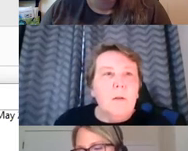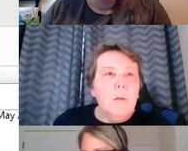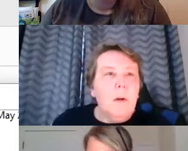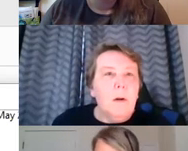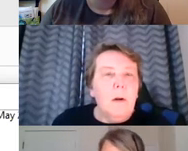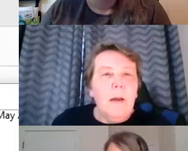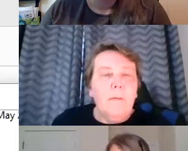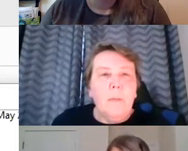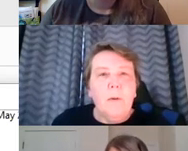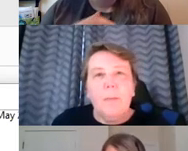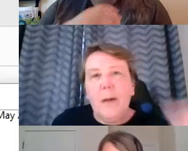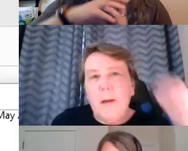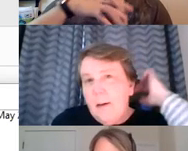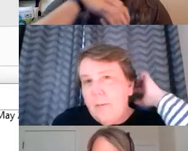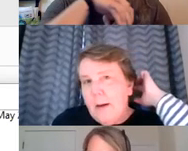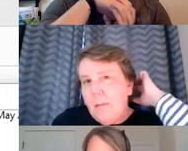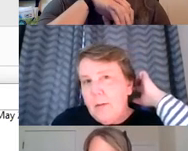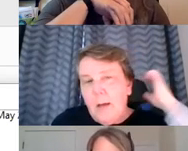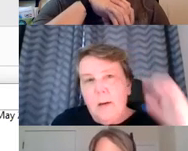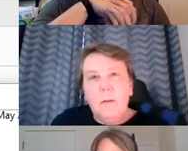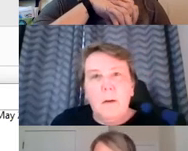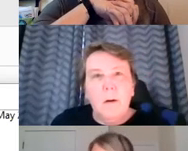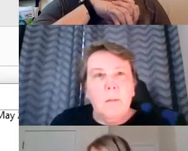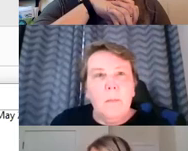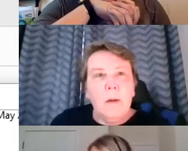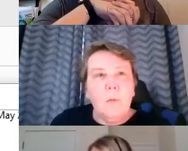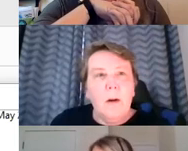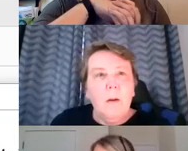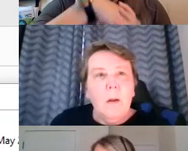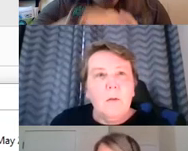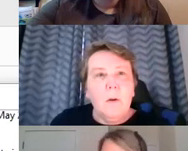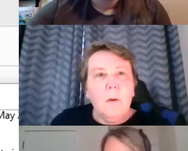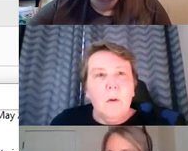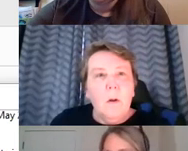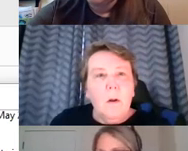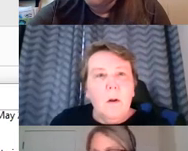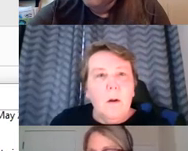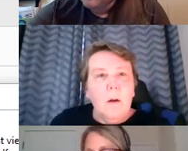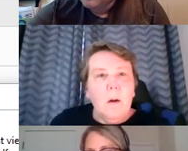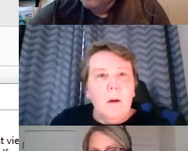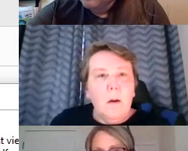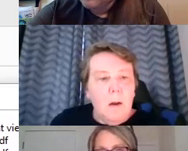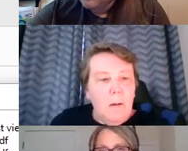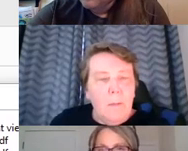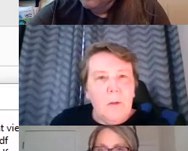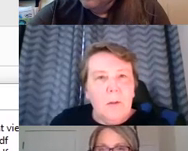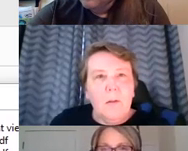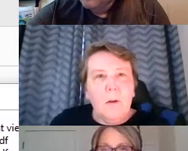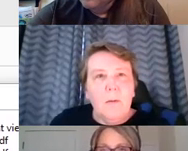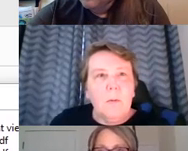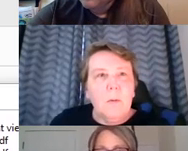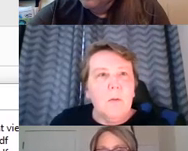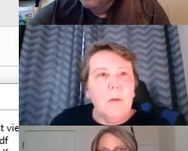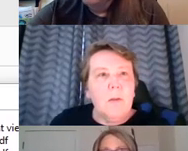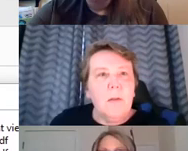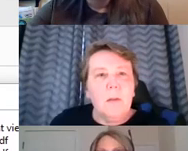that. I have a printed PDF and I have a scanned as well. So X2 unknown. I'm just going to start